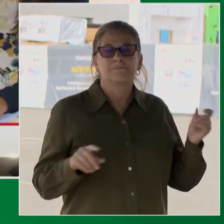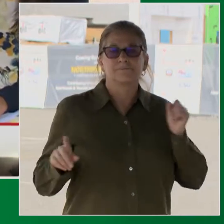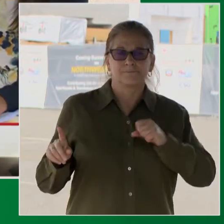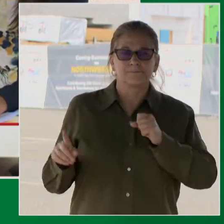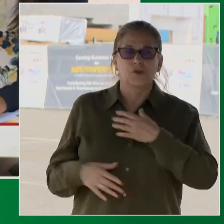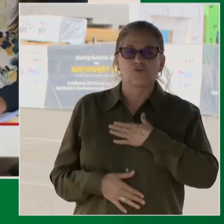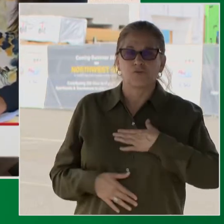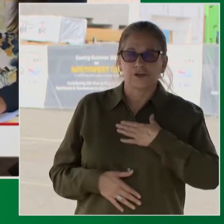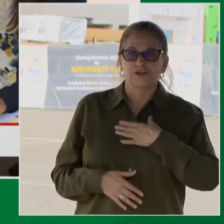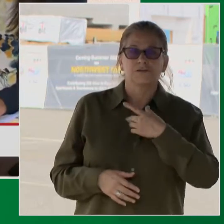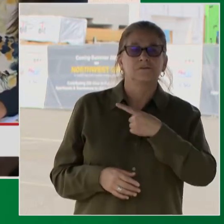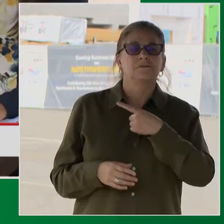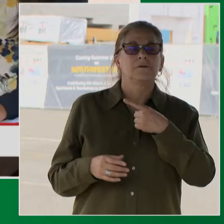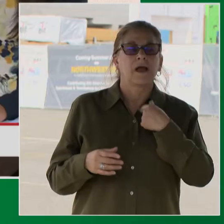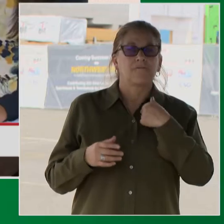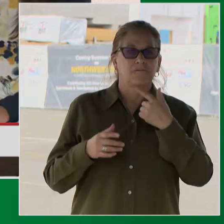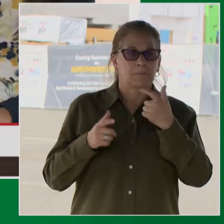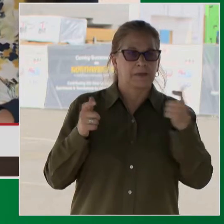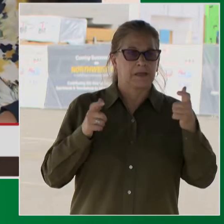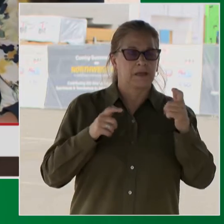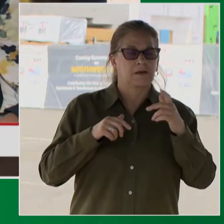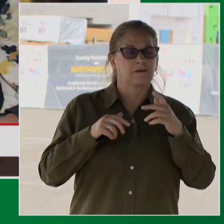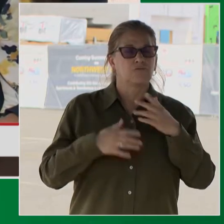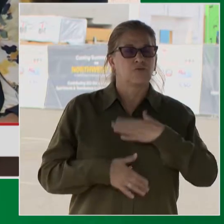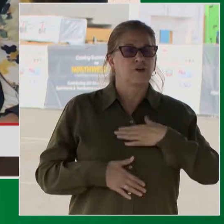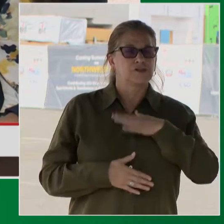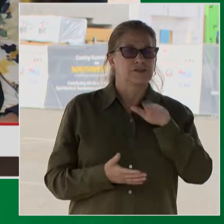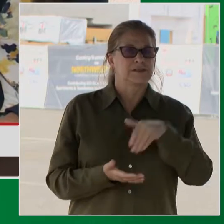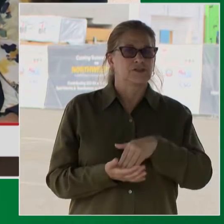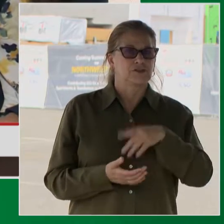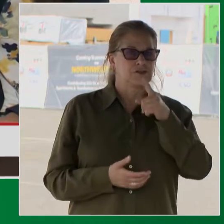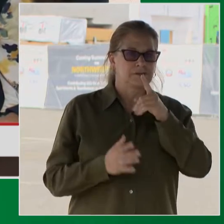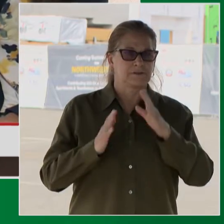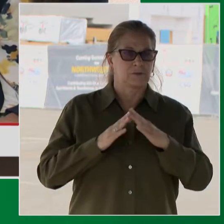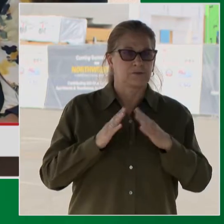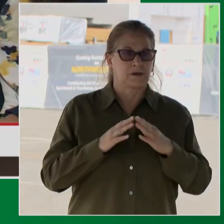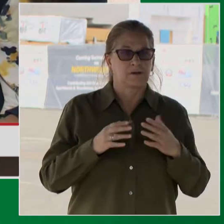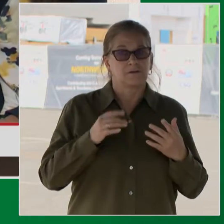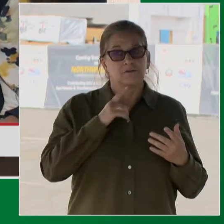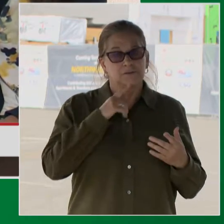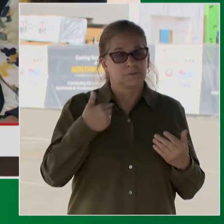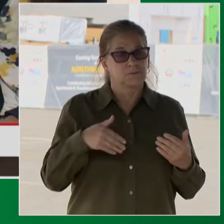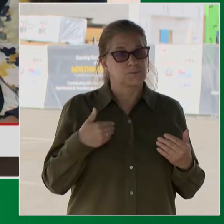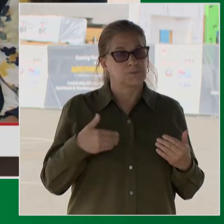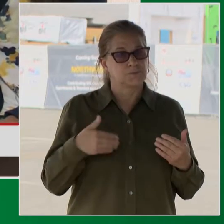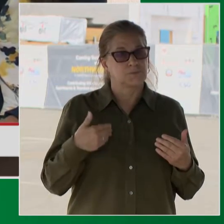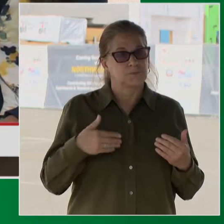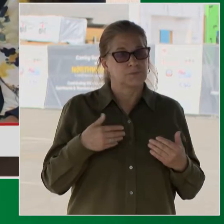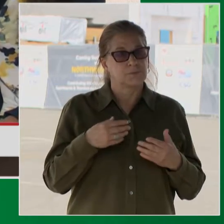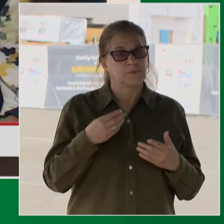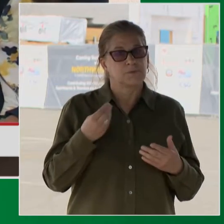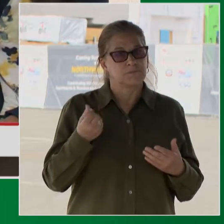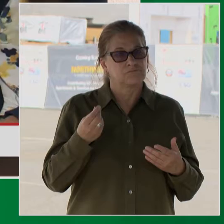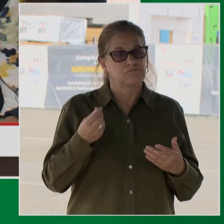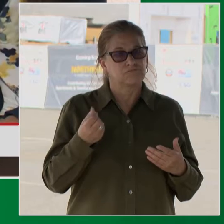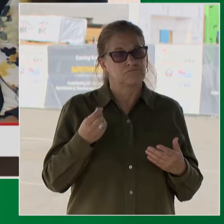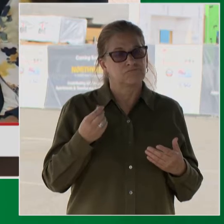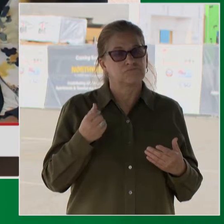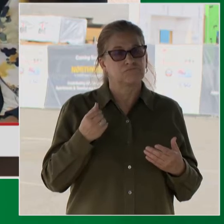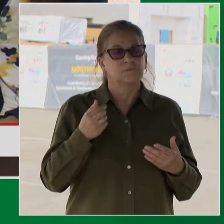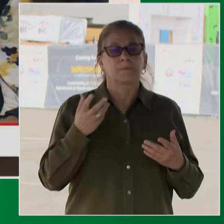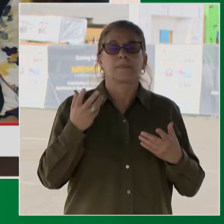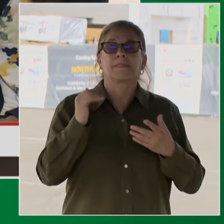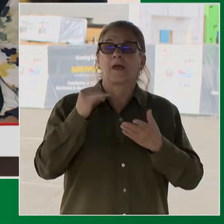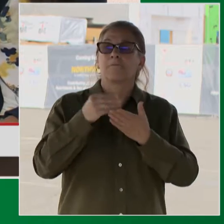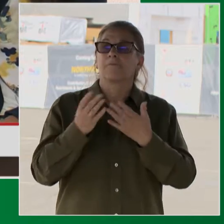buildings downtown transfer because their value is high, that means that money gets put into affordable housing. So